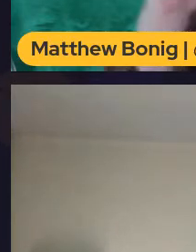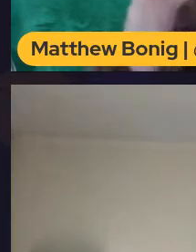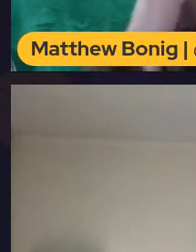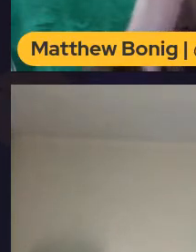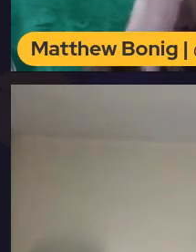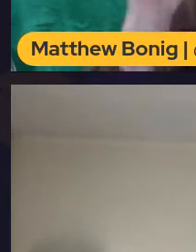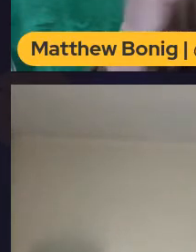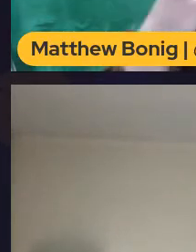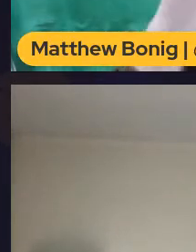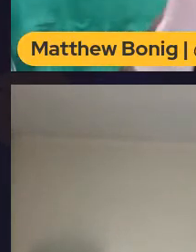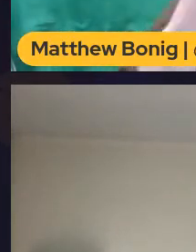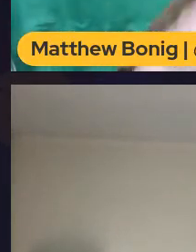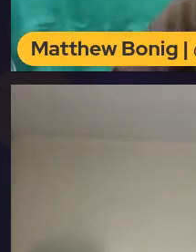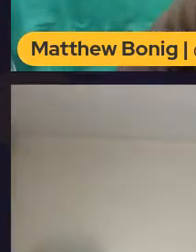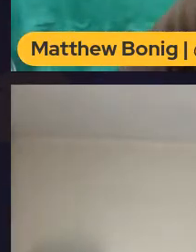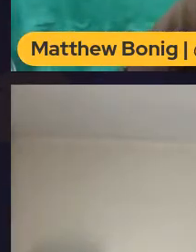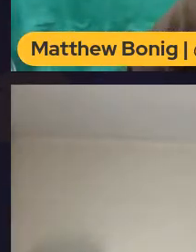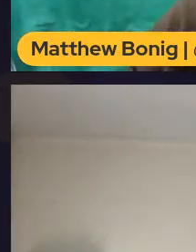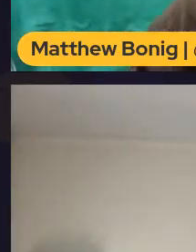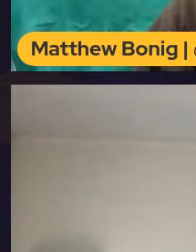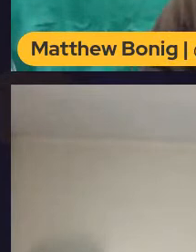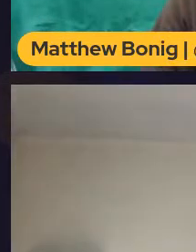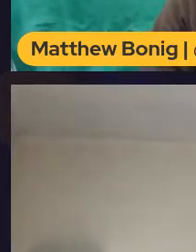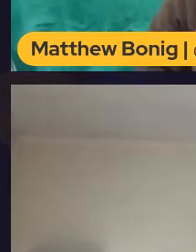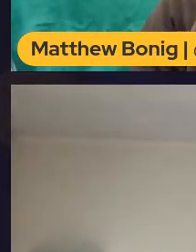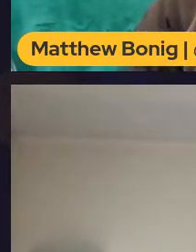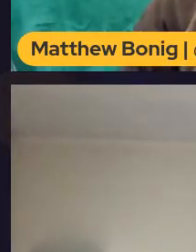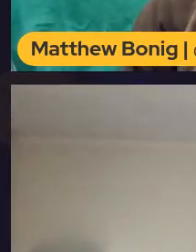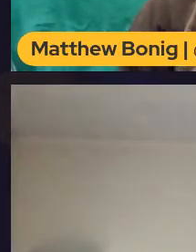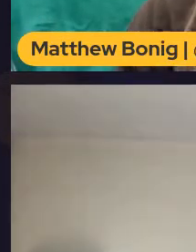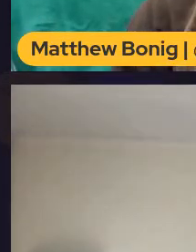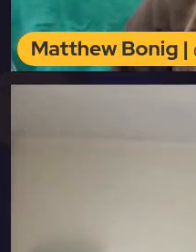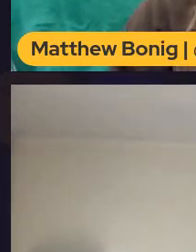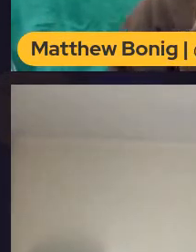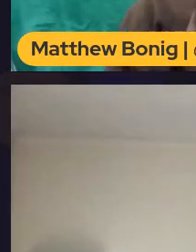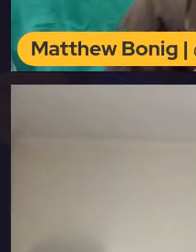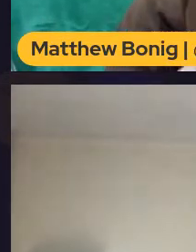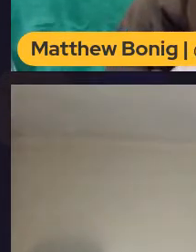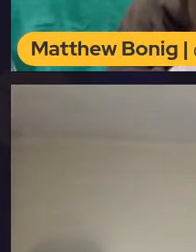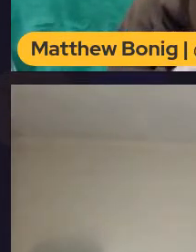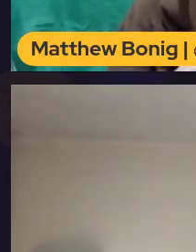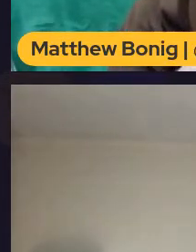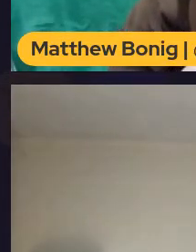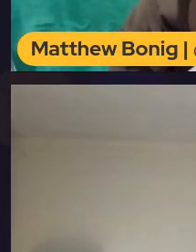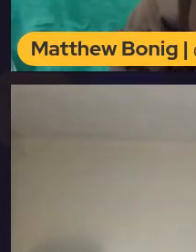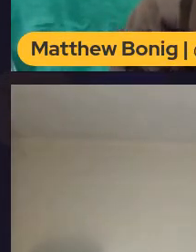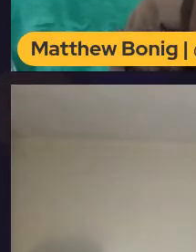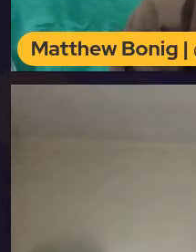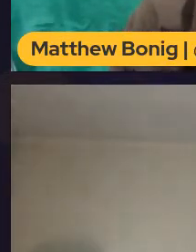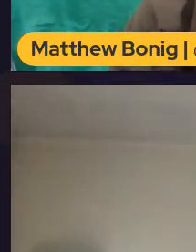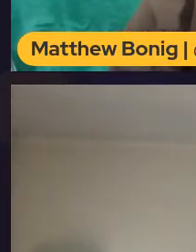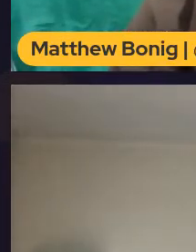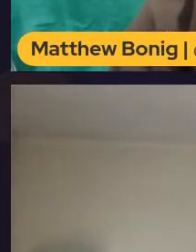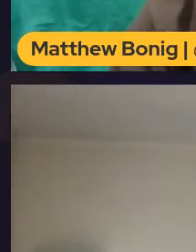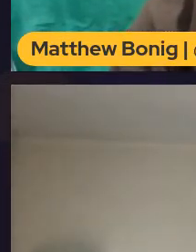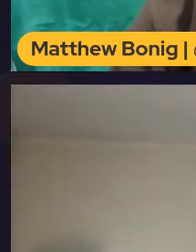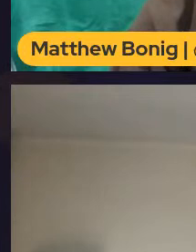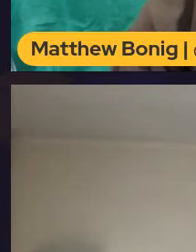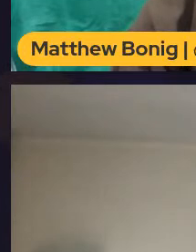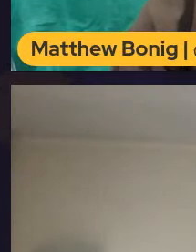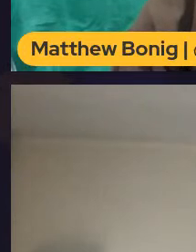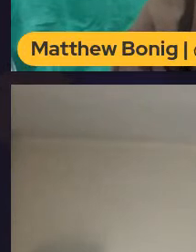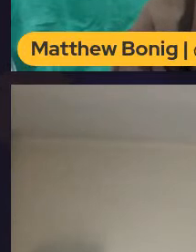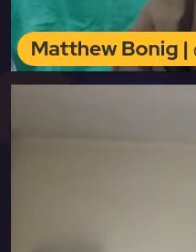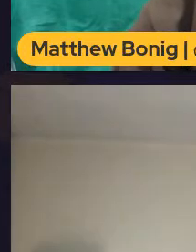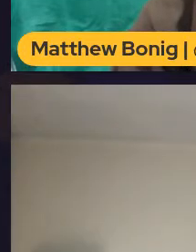own pancakes onesie. He does not come with any sort of logo, but he does come with a clam in his